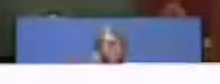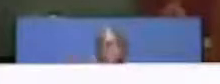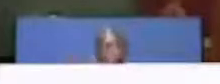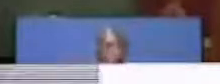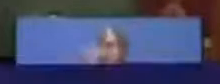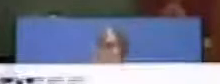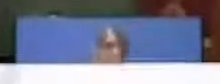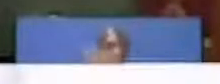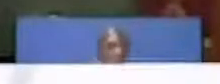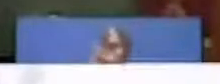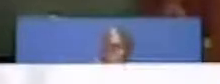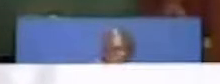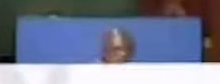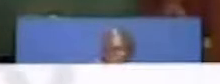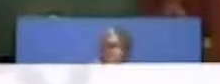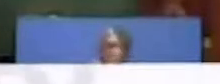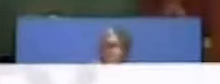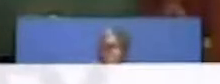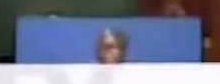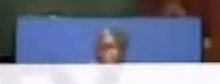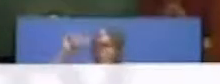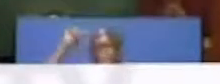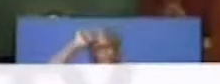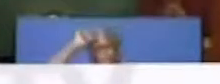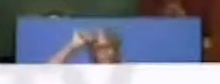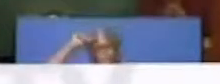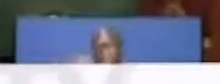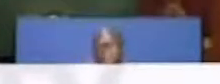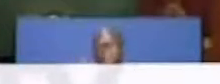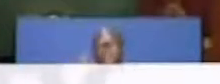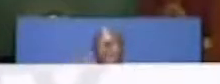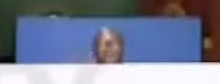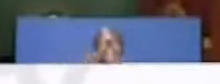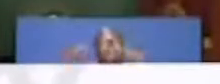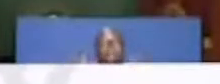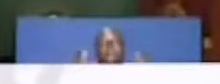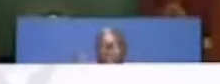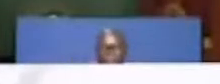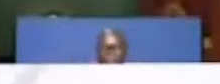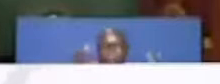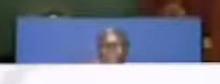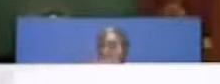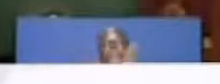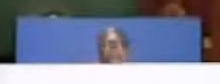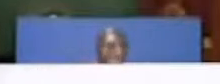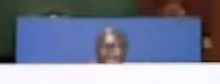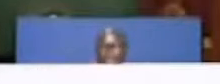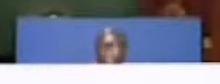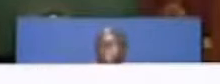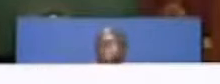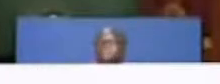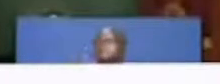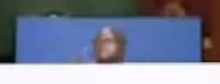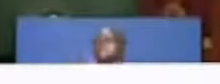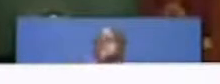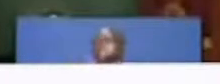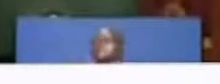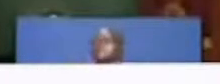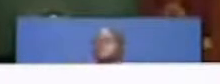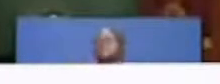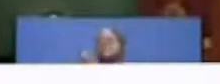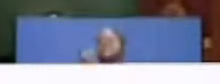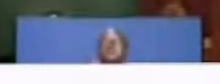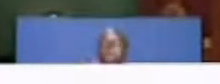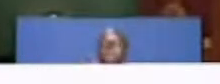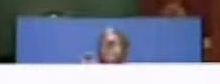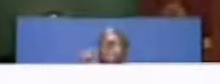roads infrastructure, my administration has made the largest infrastructure project in a century with the construction of the standard gauge